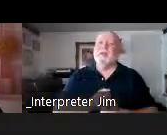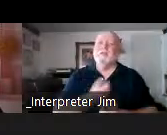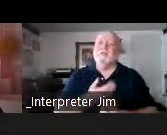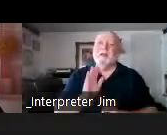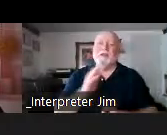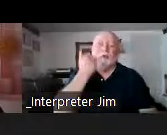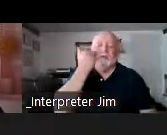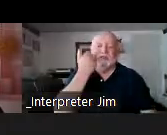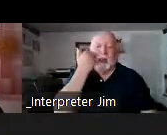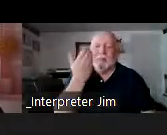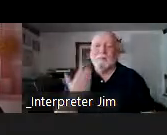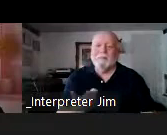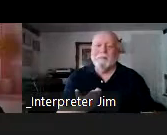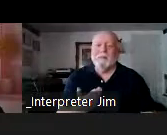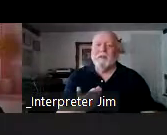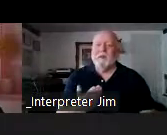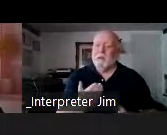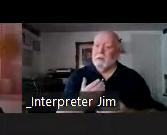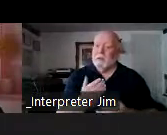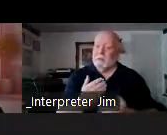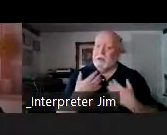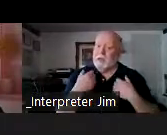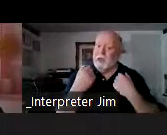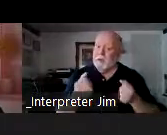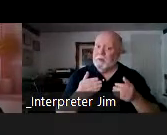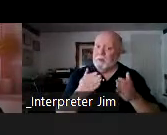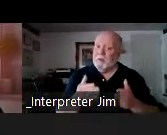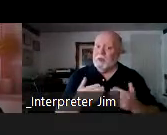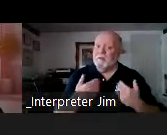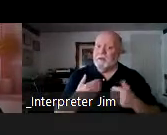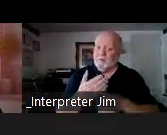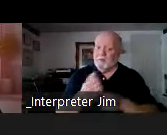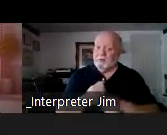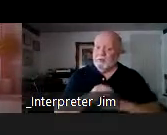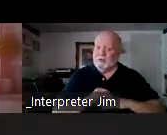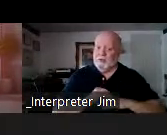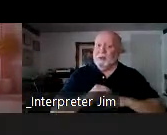healthy dopamine release. And there's some